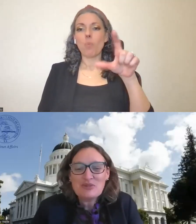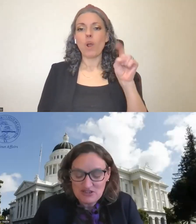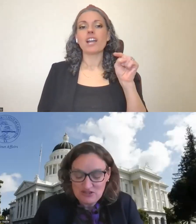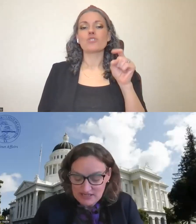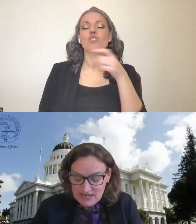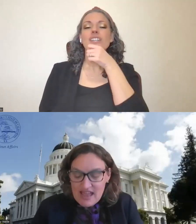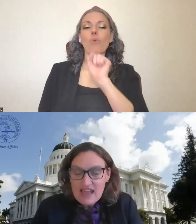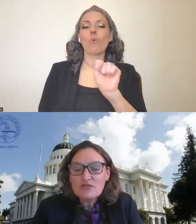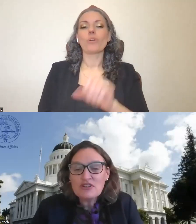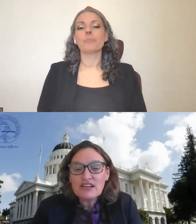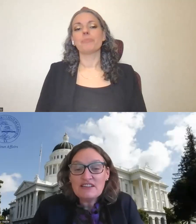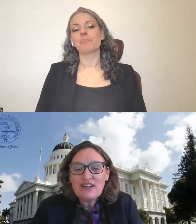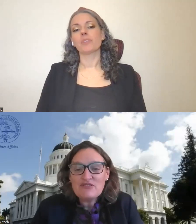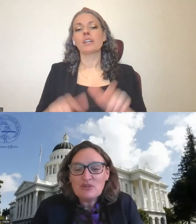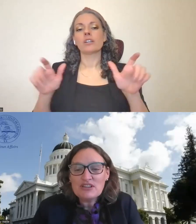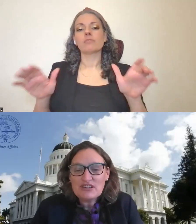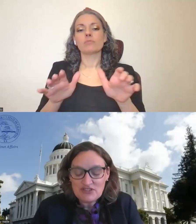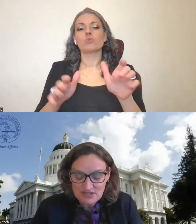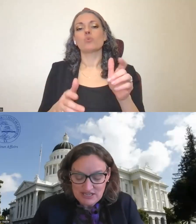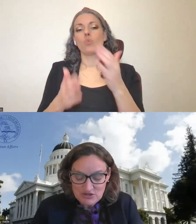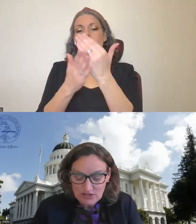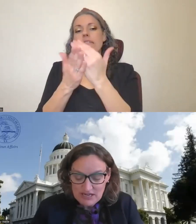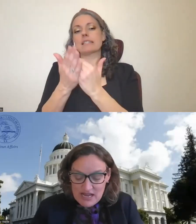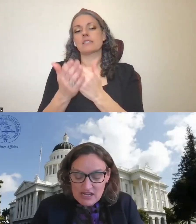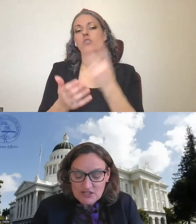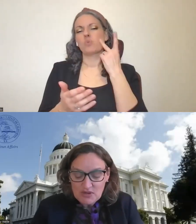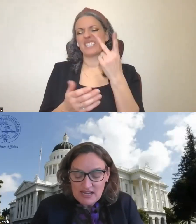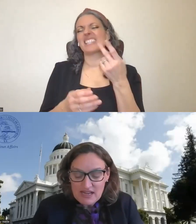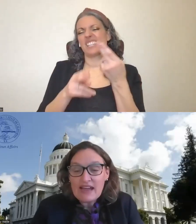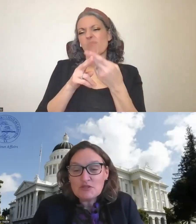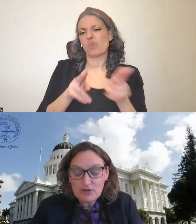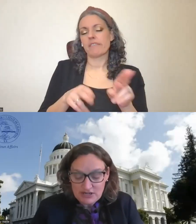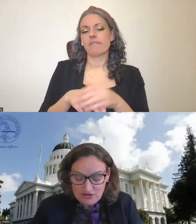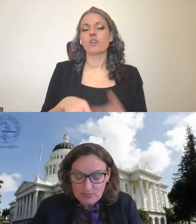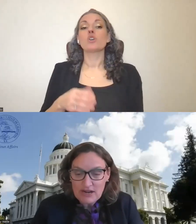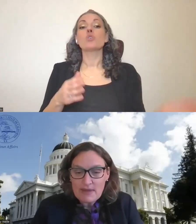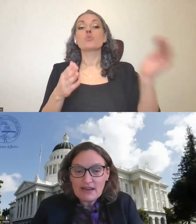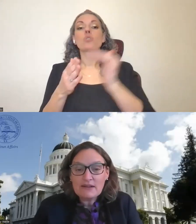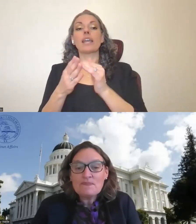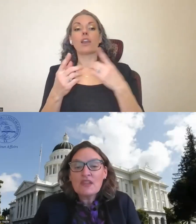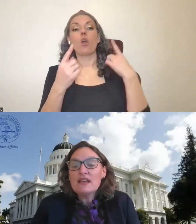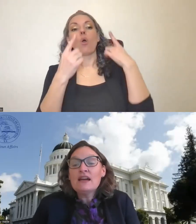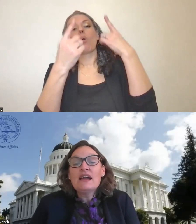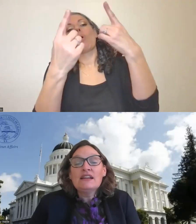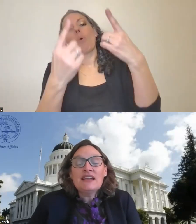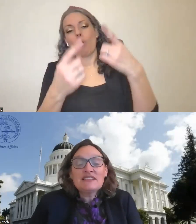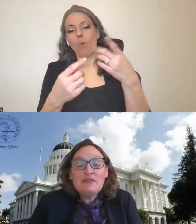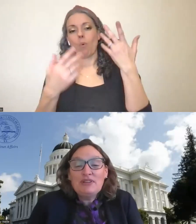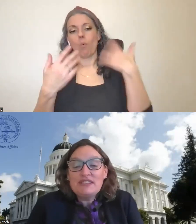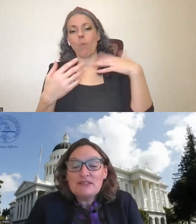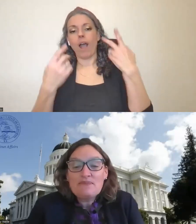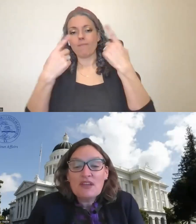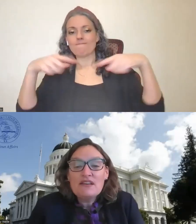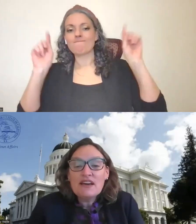to do, a to-do list. And those are the 95 new initiatives you'll see shortly. So again, aspirational and pragmatic. Next